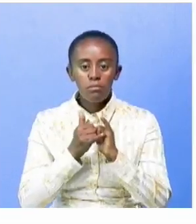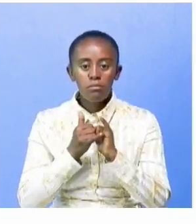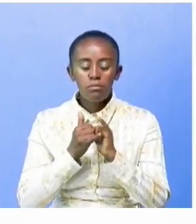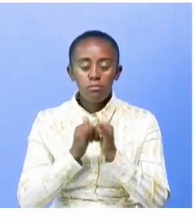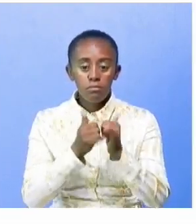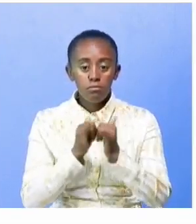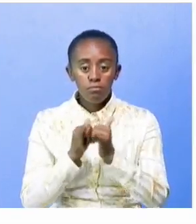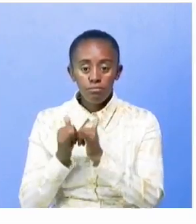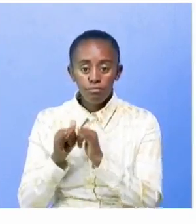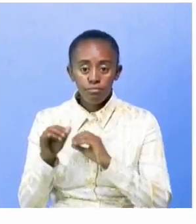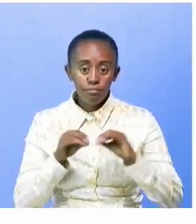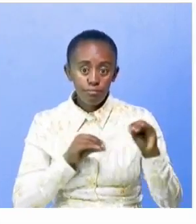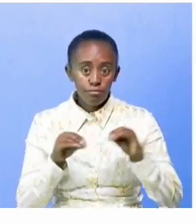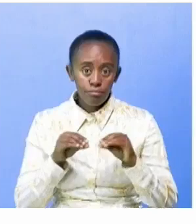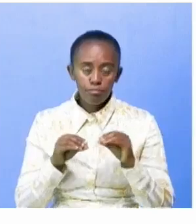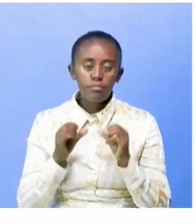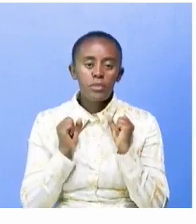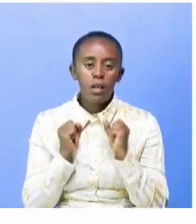can